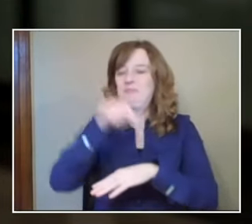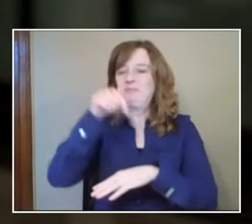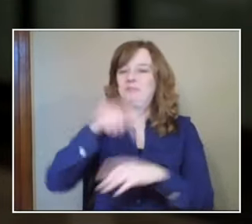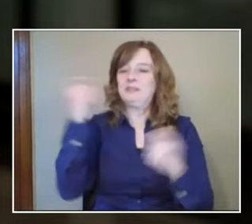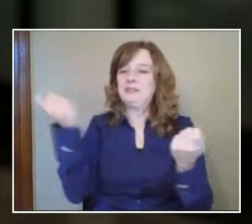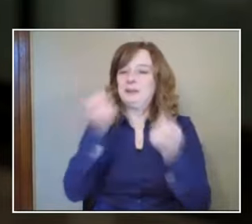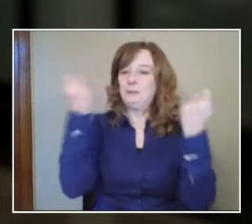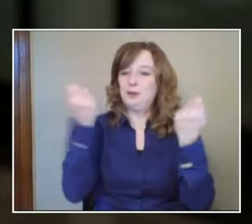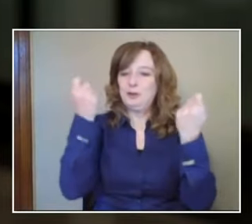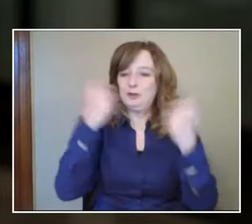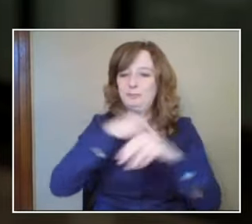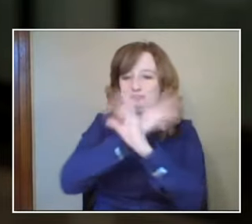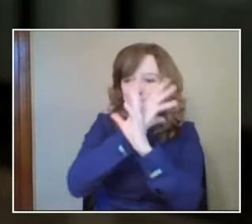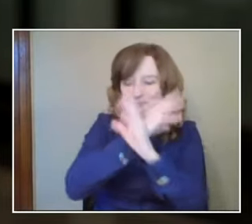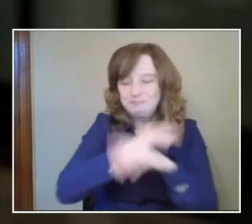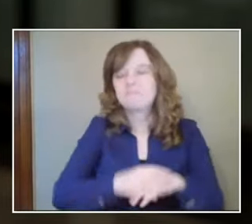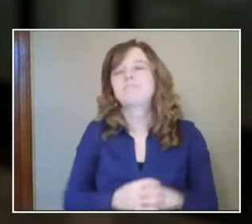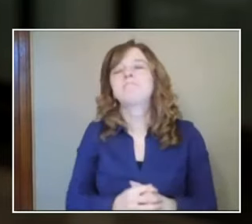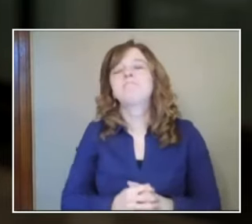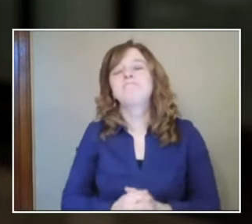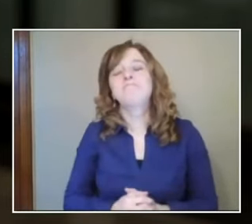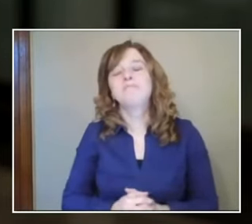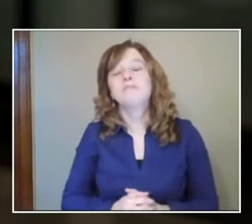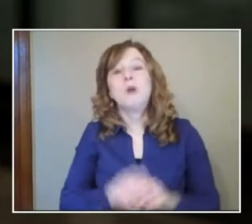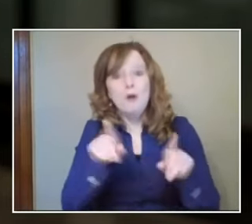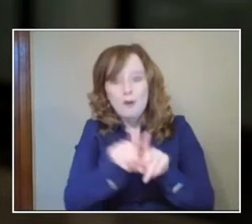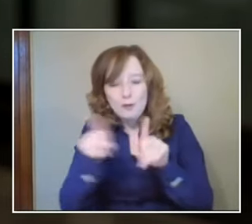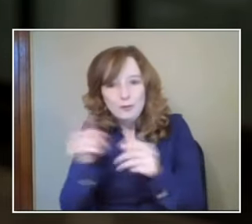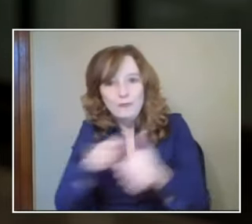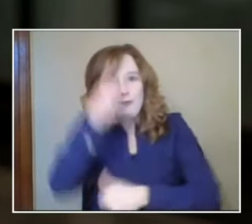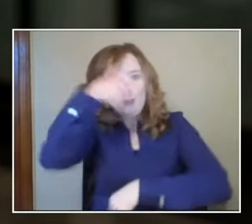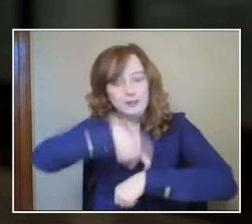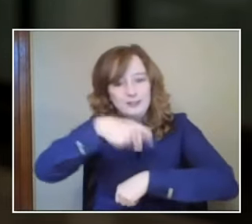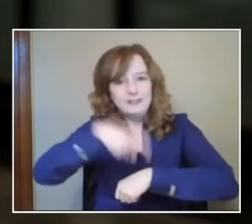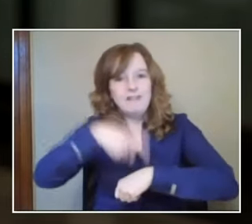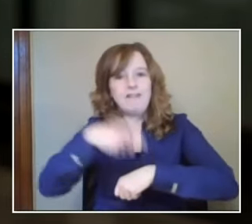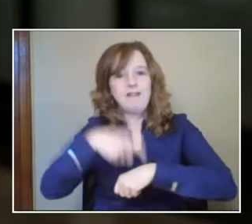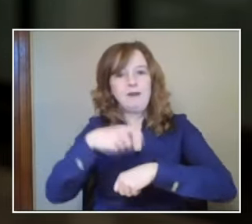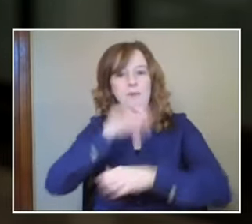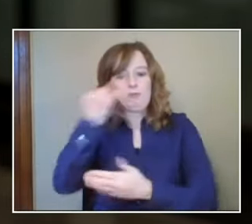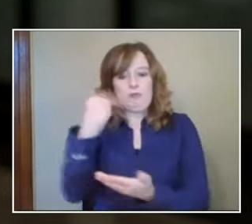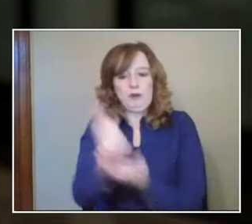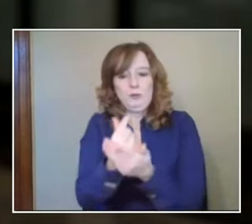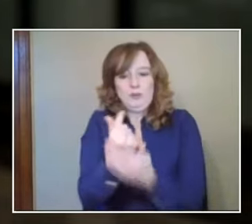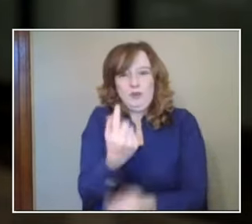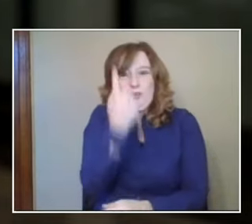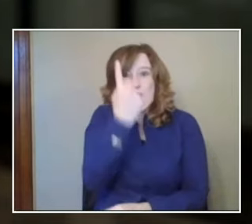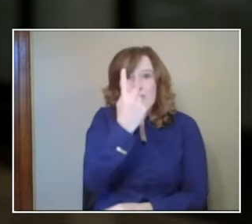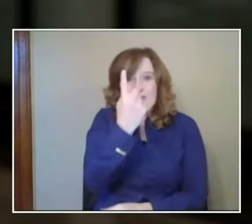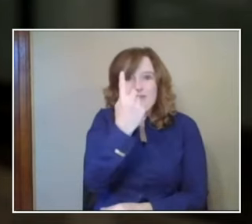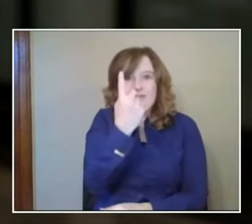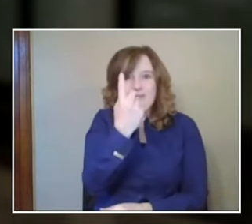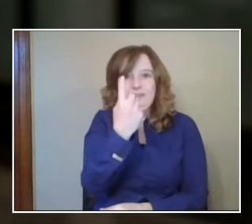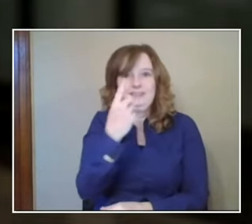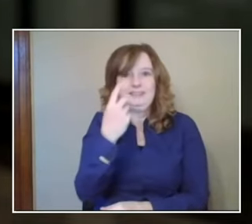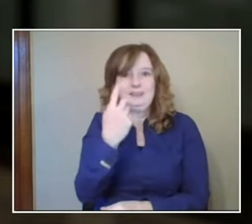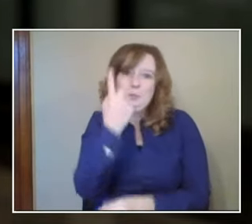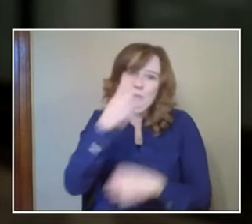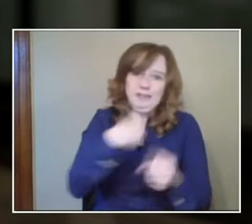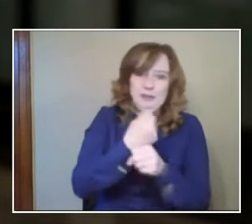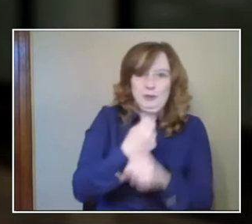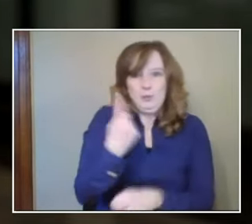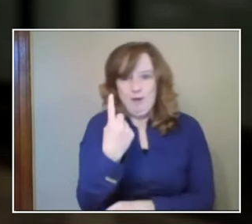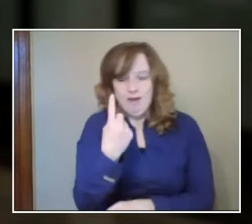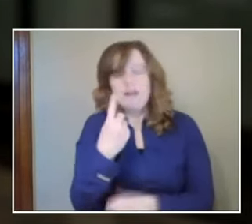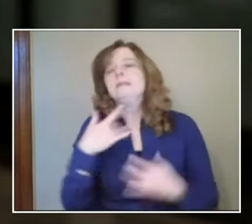that we honor graduates for an entire year in a single commencement. We typically have a ceremony in May to